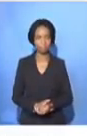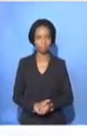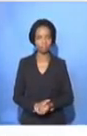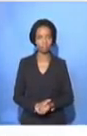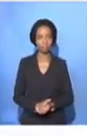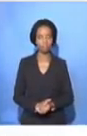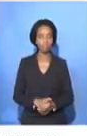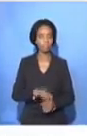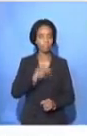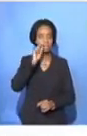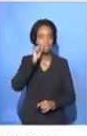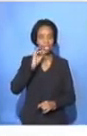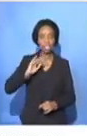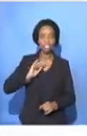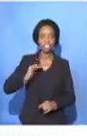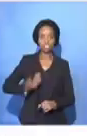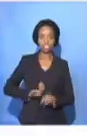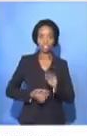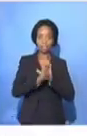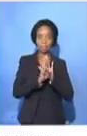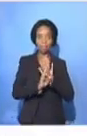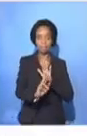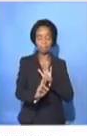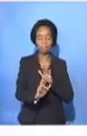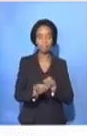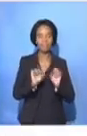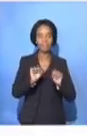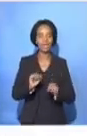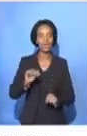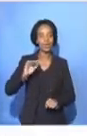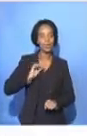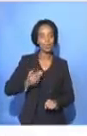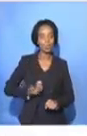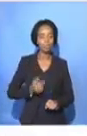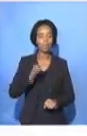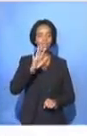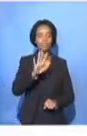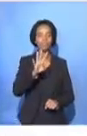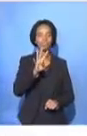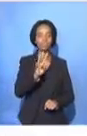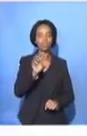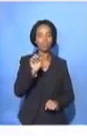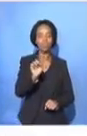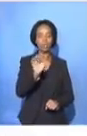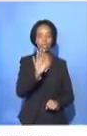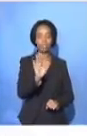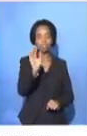Gender representation. Although women constitute 54.5%,